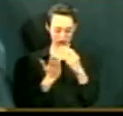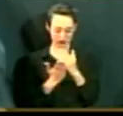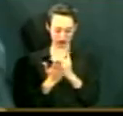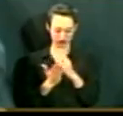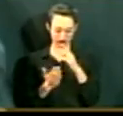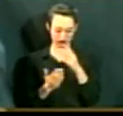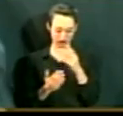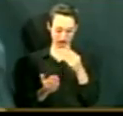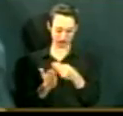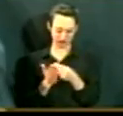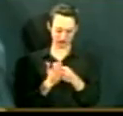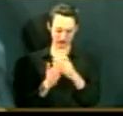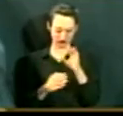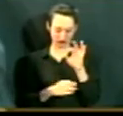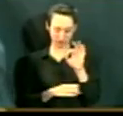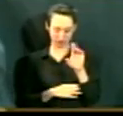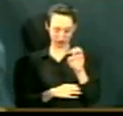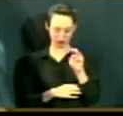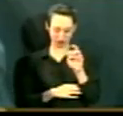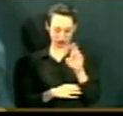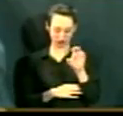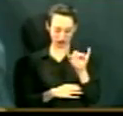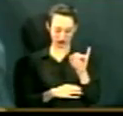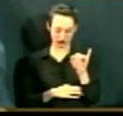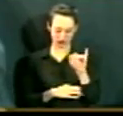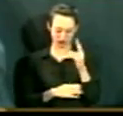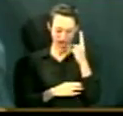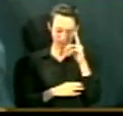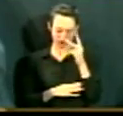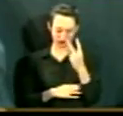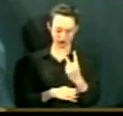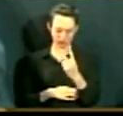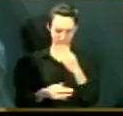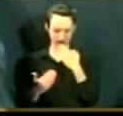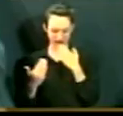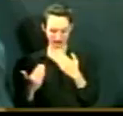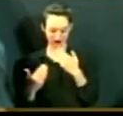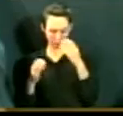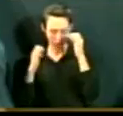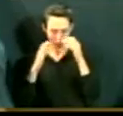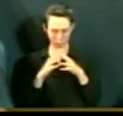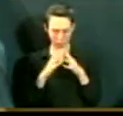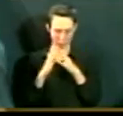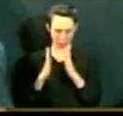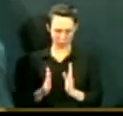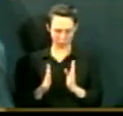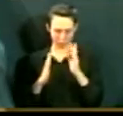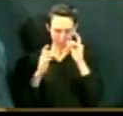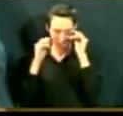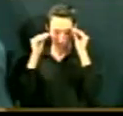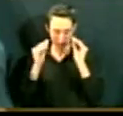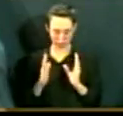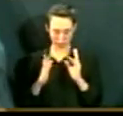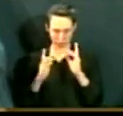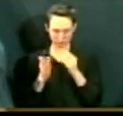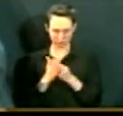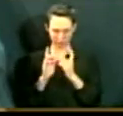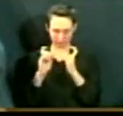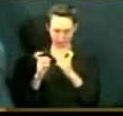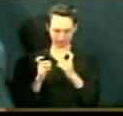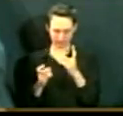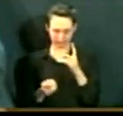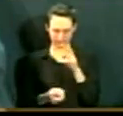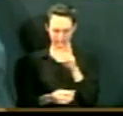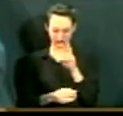Farmers Insurance for 2 Thank America's Teachers grants in the amount of $2,500 each for a total amount of $5,000